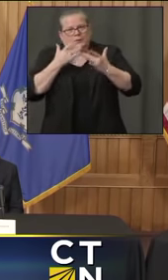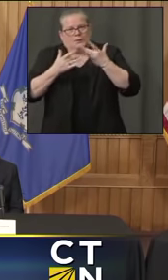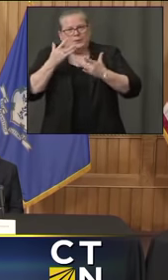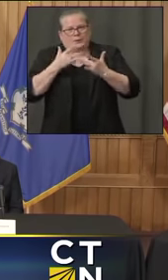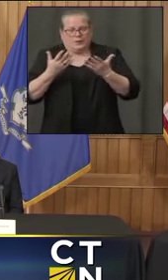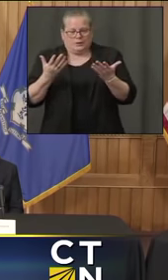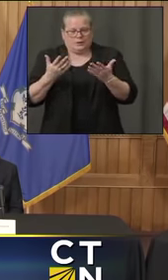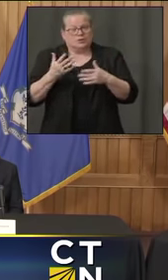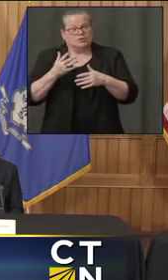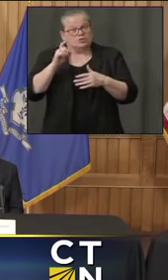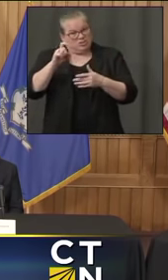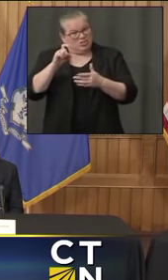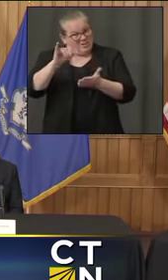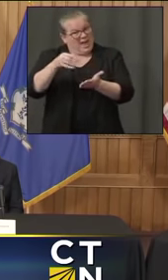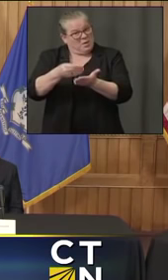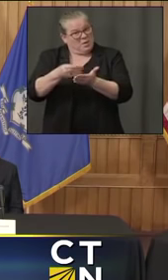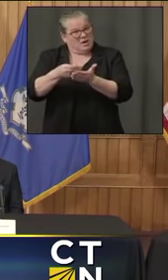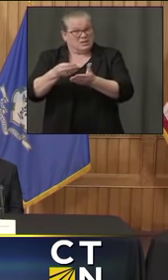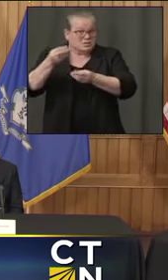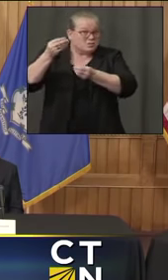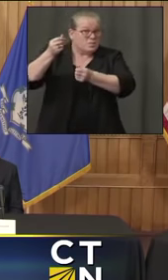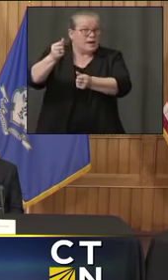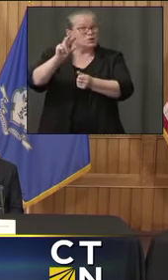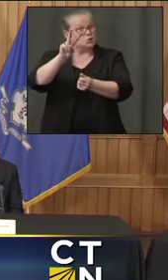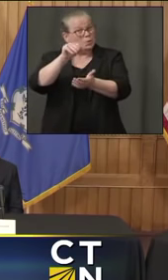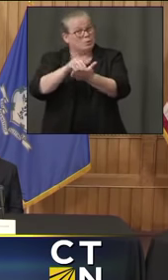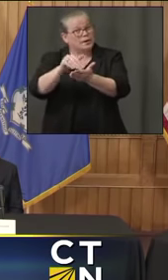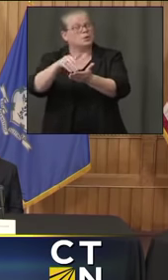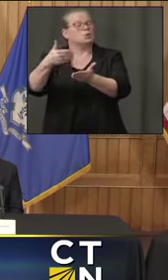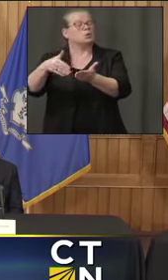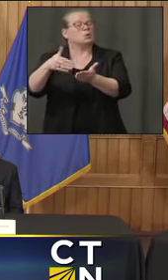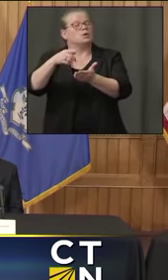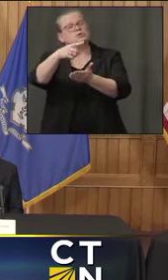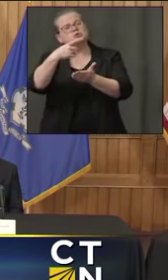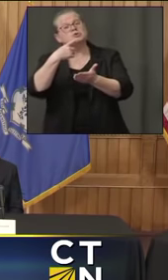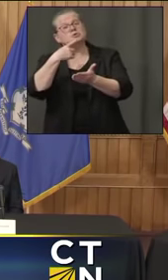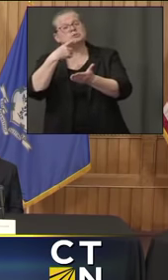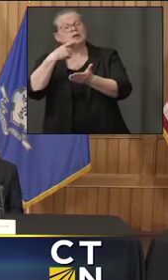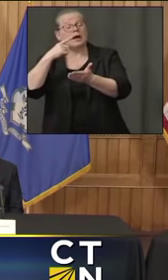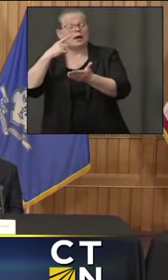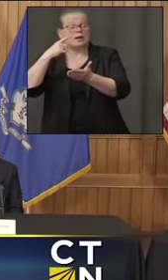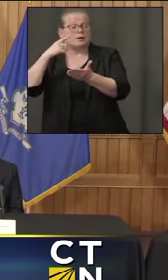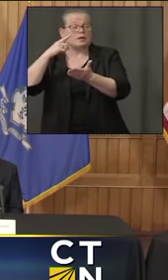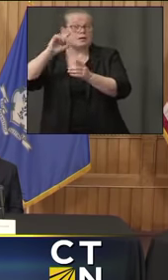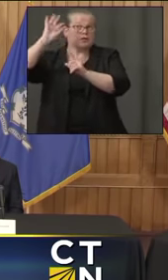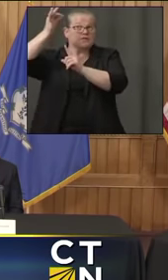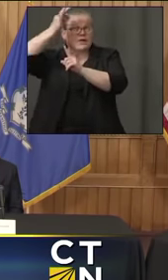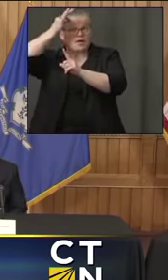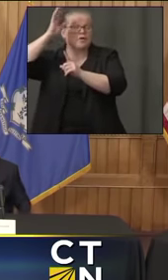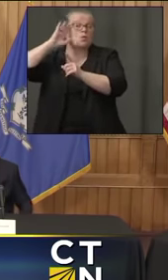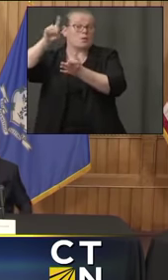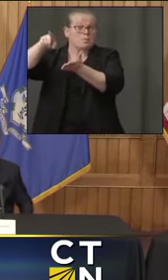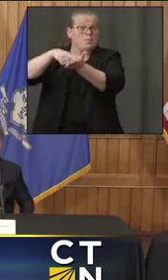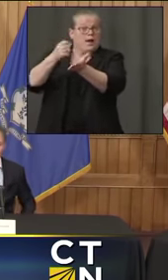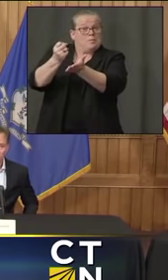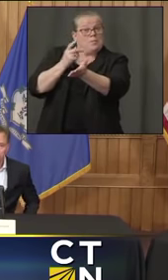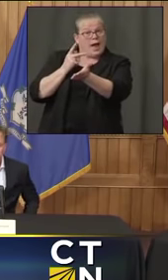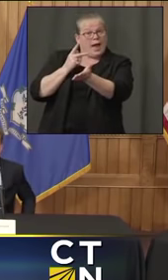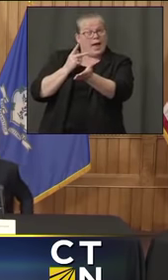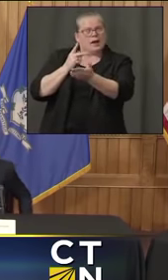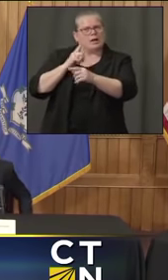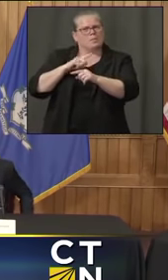be reimbursing us, but essentially it's the taxpayers who are paying for it. Isn't that correct? Yeah,